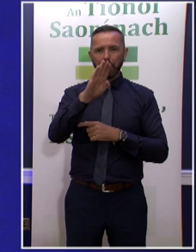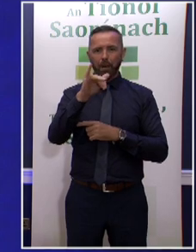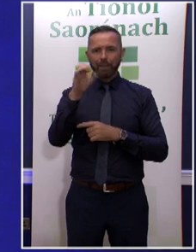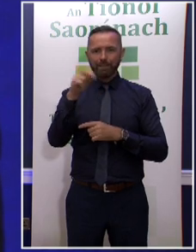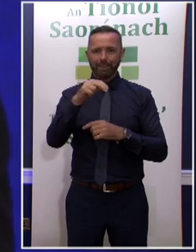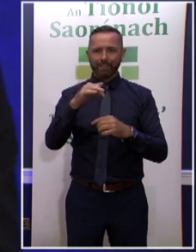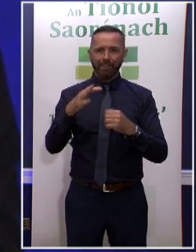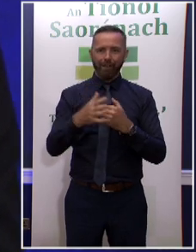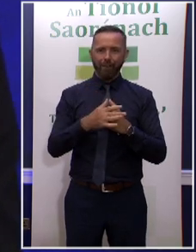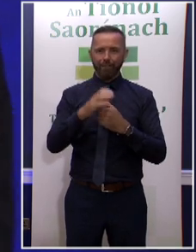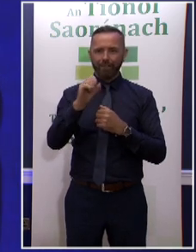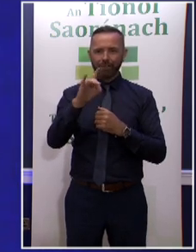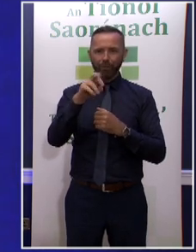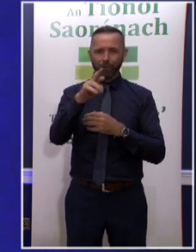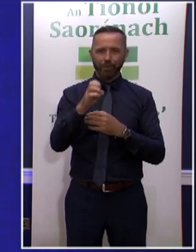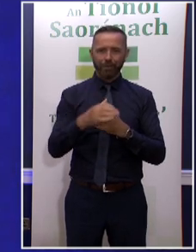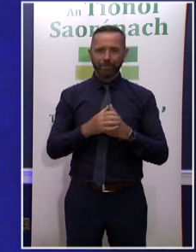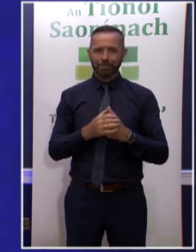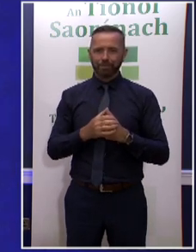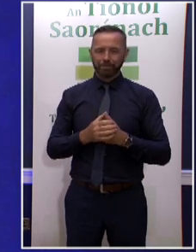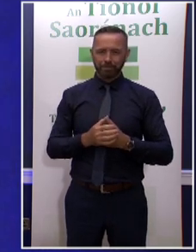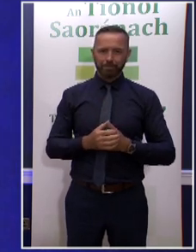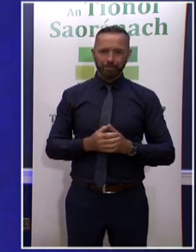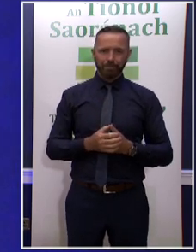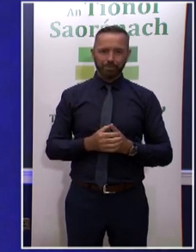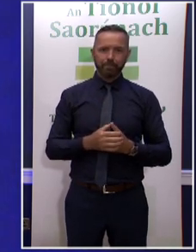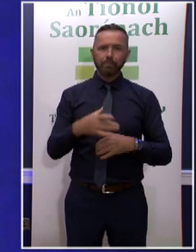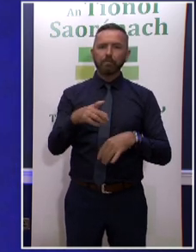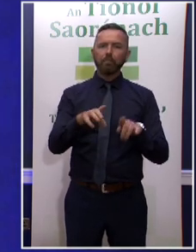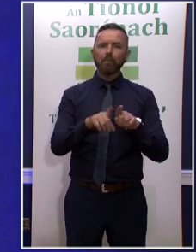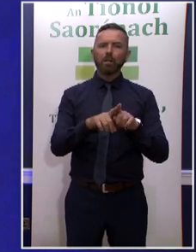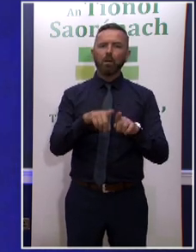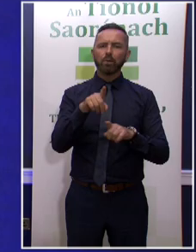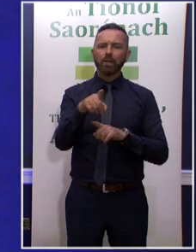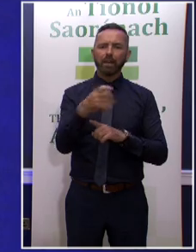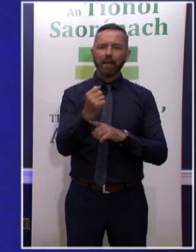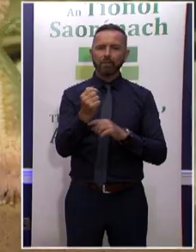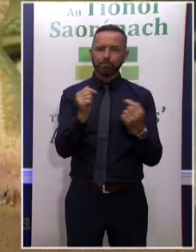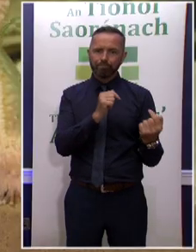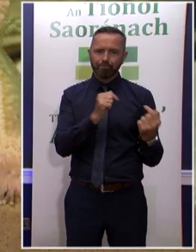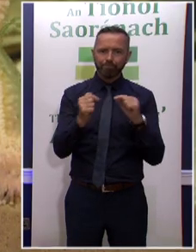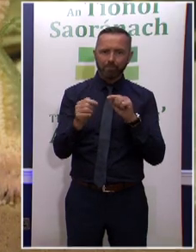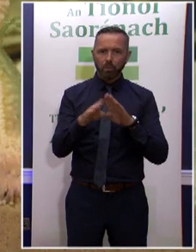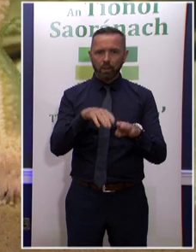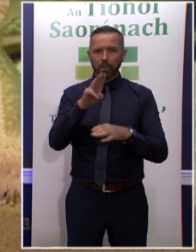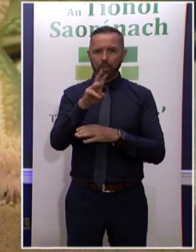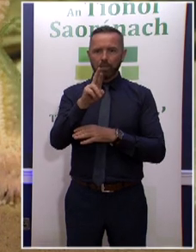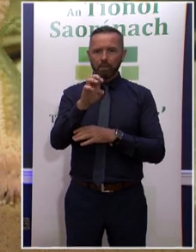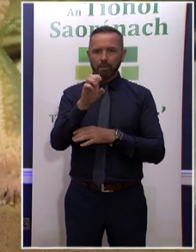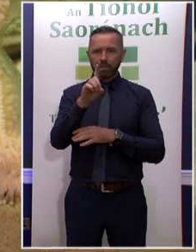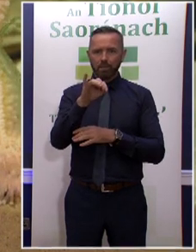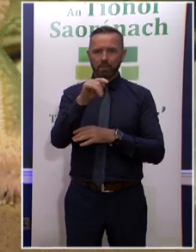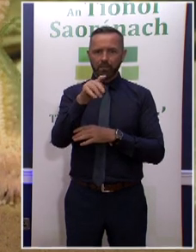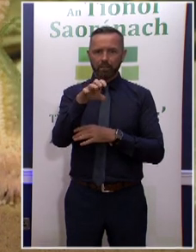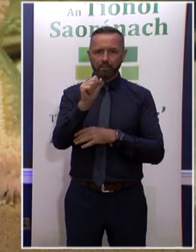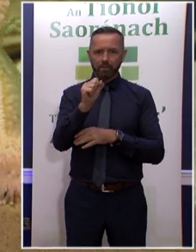or the wildebeests of the rocky shore. And they also have to contend with predators. But the